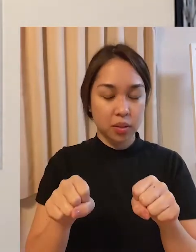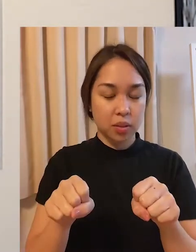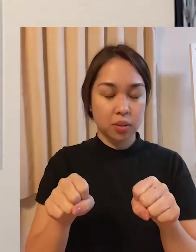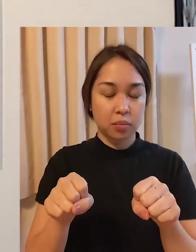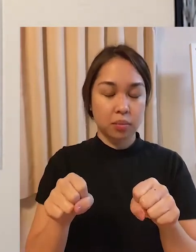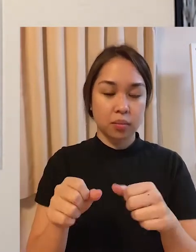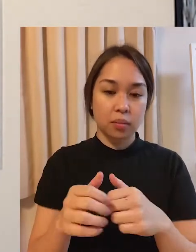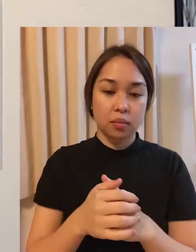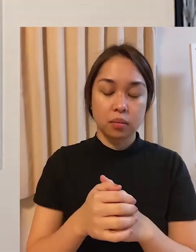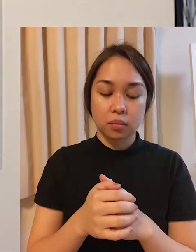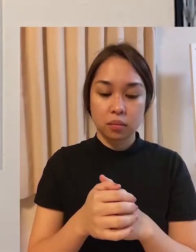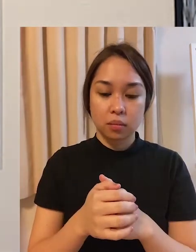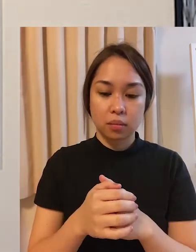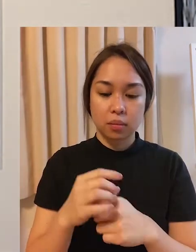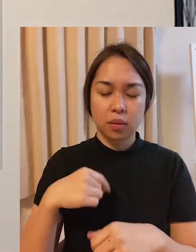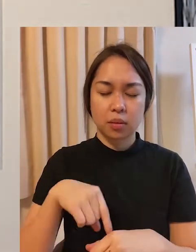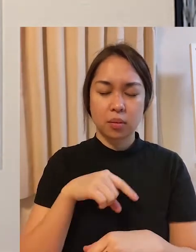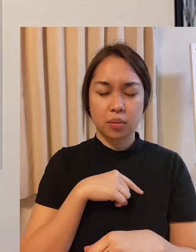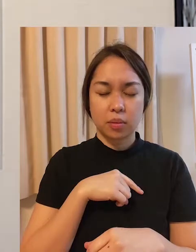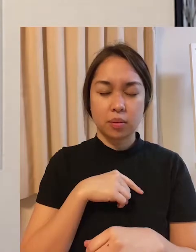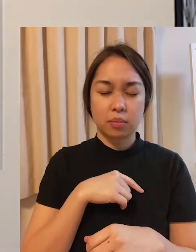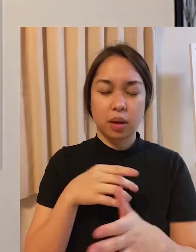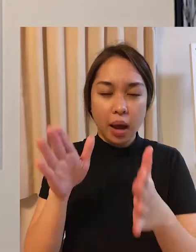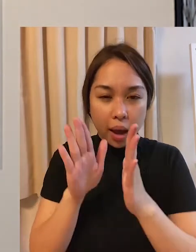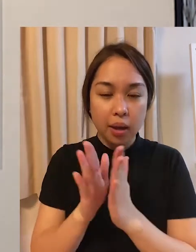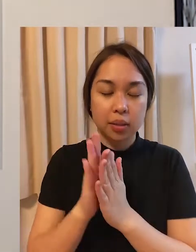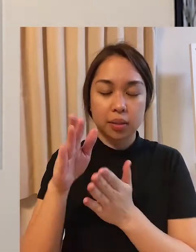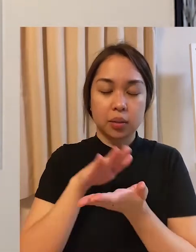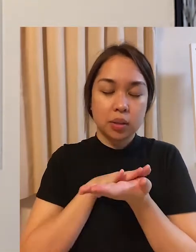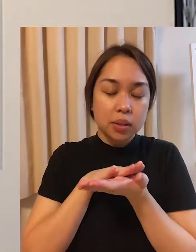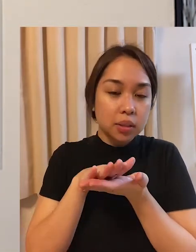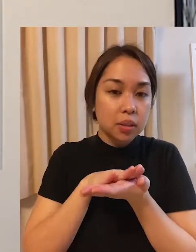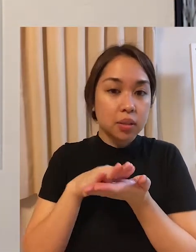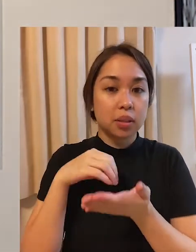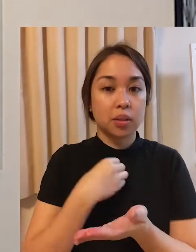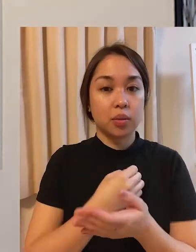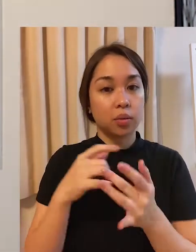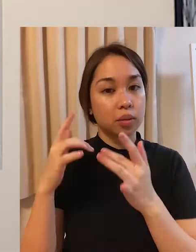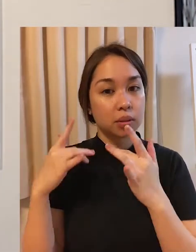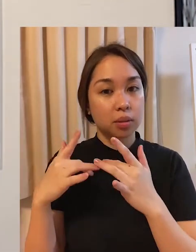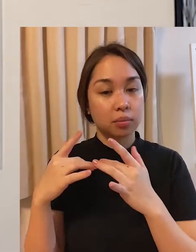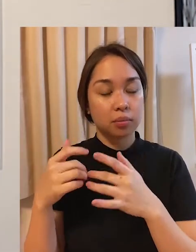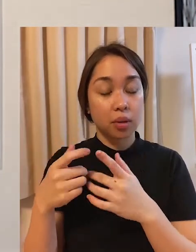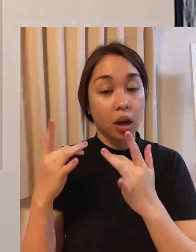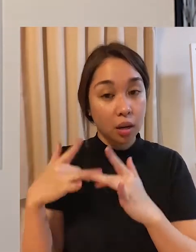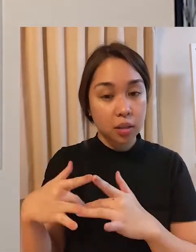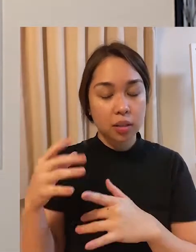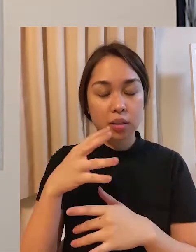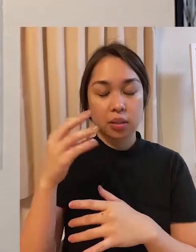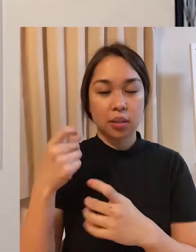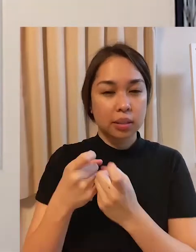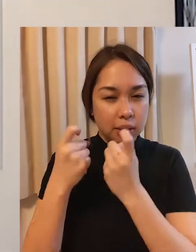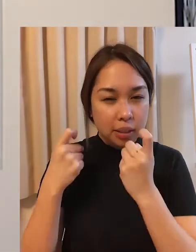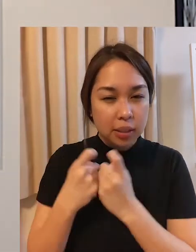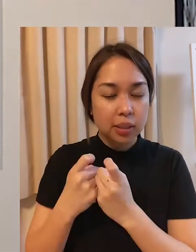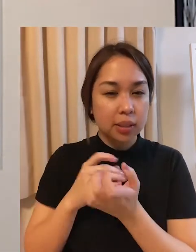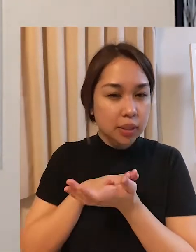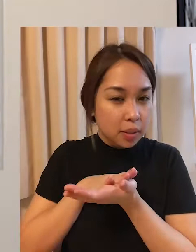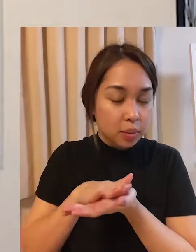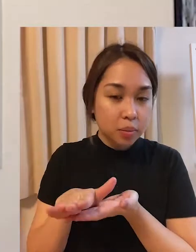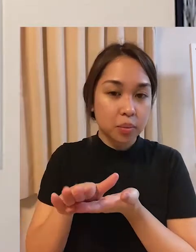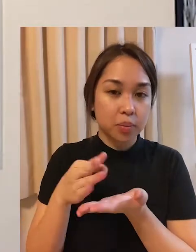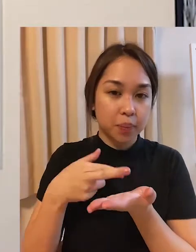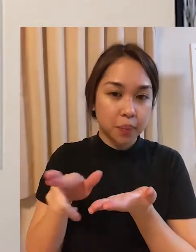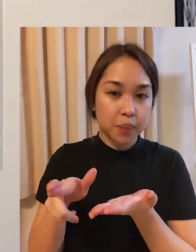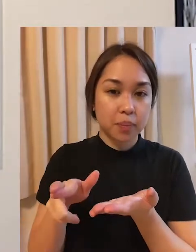nearness. Cleanse us from our sins and purify our hearts before Your holy presence.